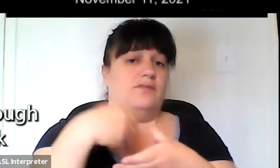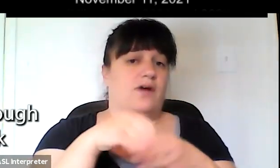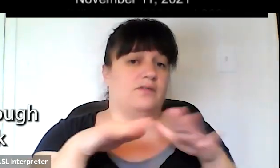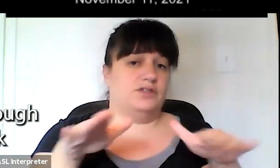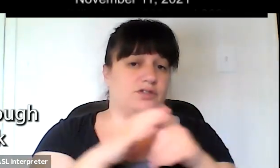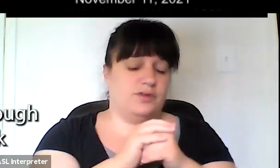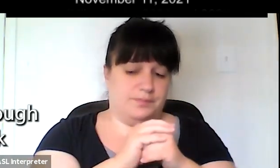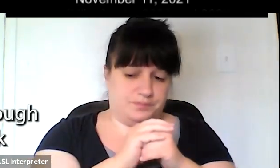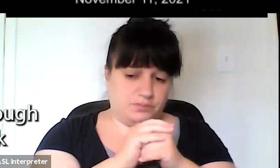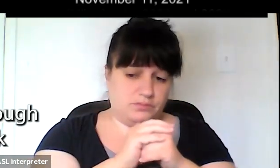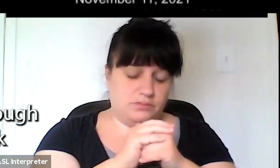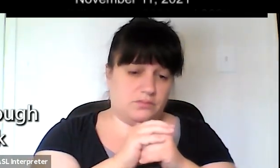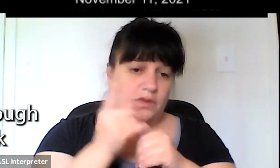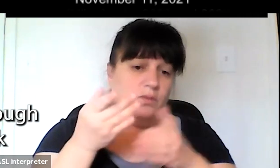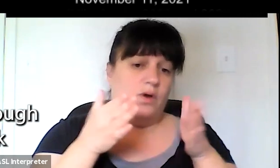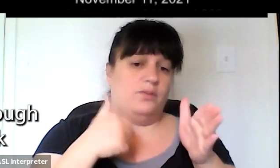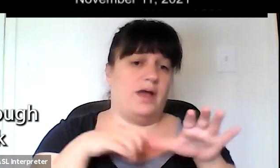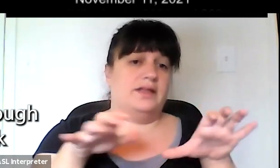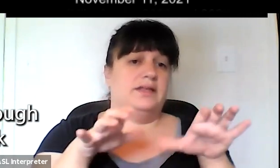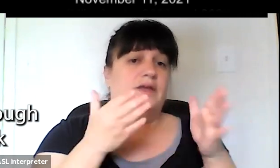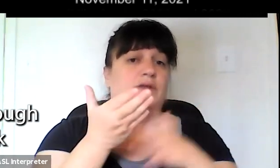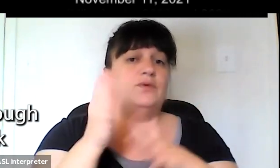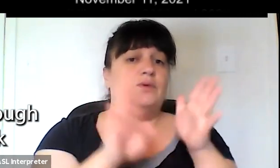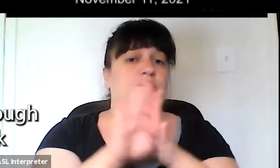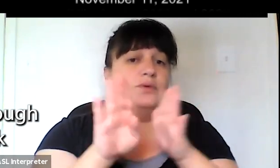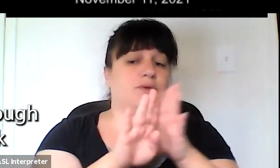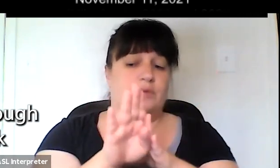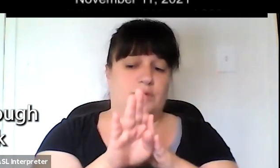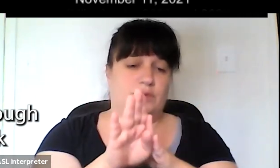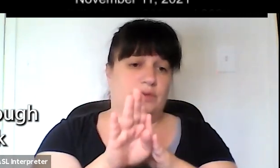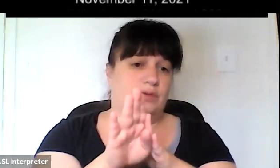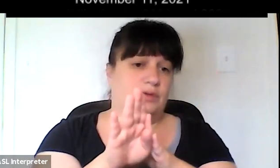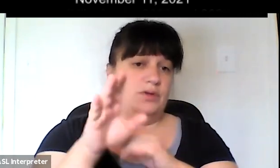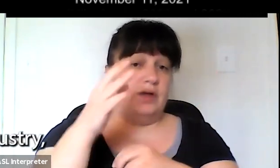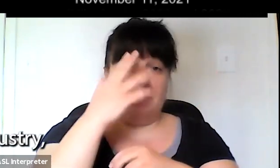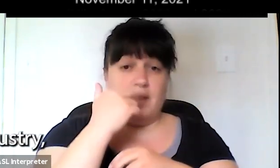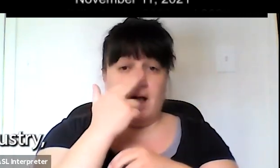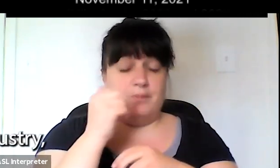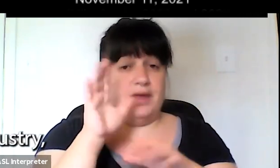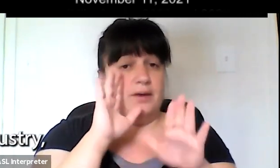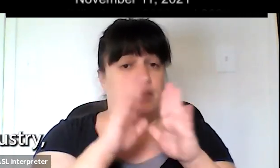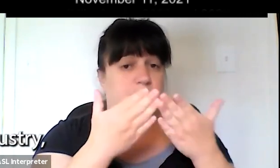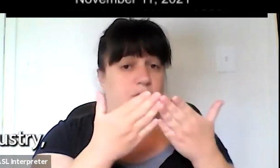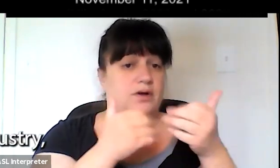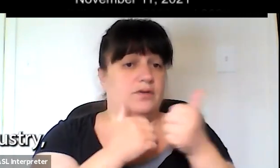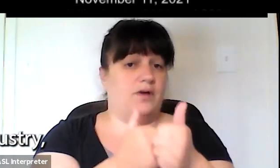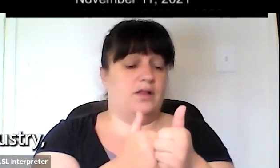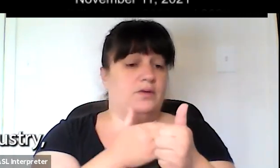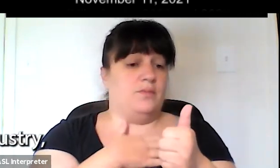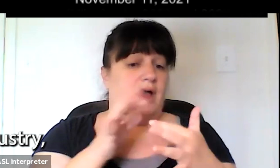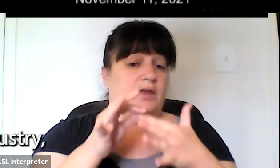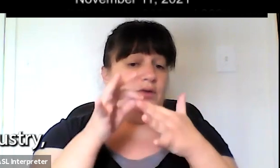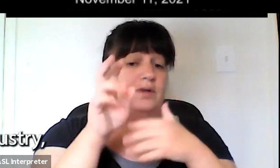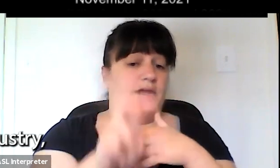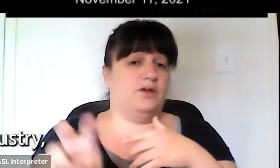One of the ways I have done so is through the development of a comic book, which follows my unique